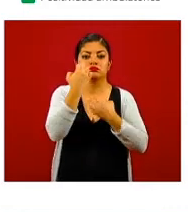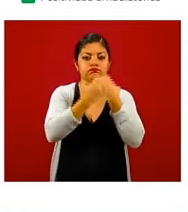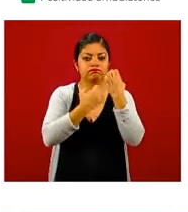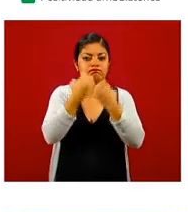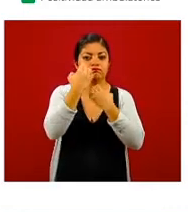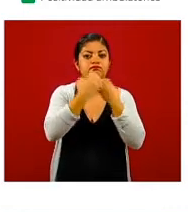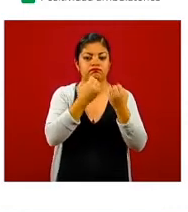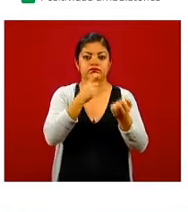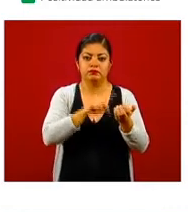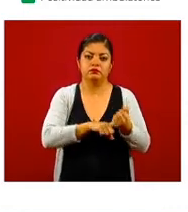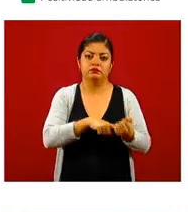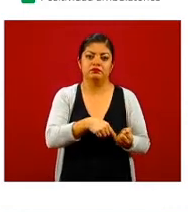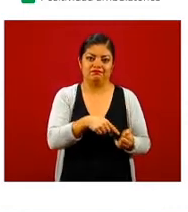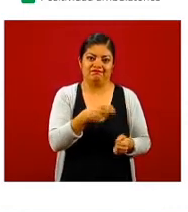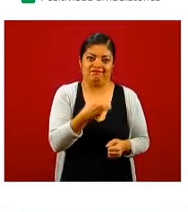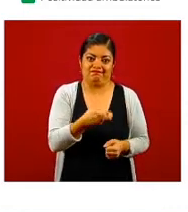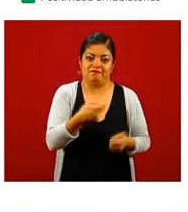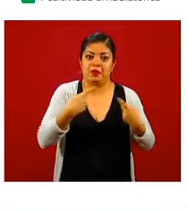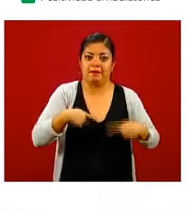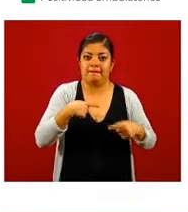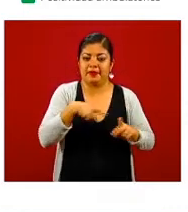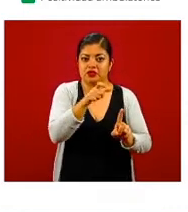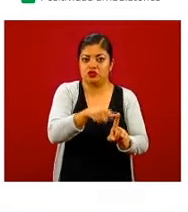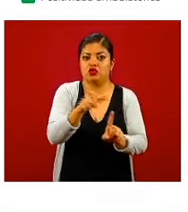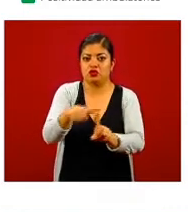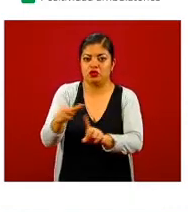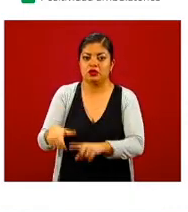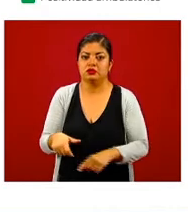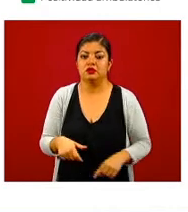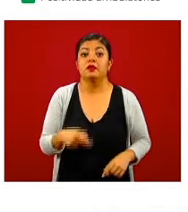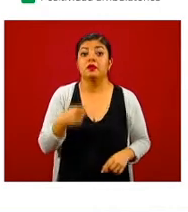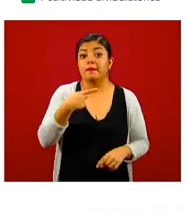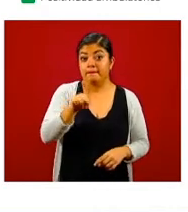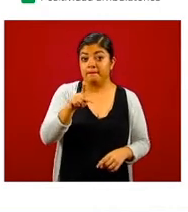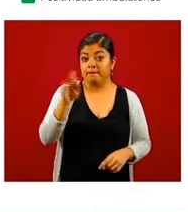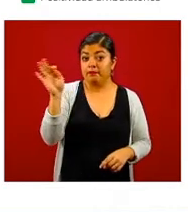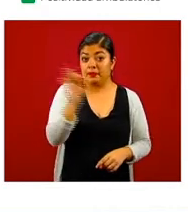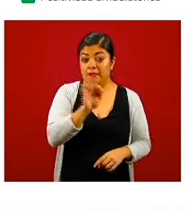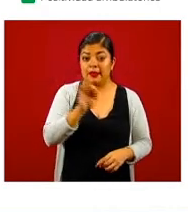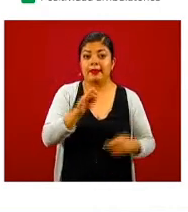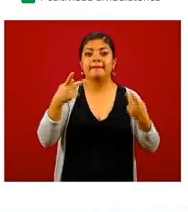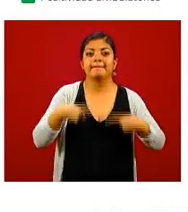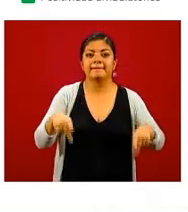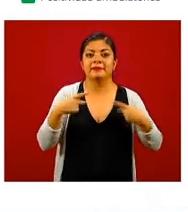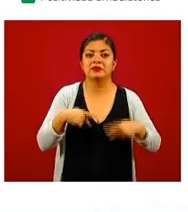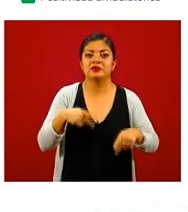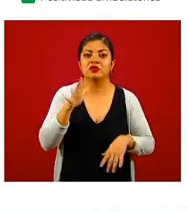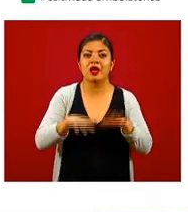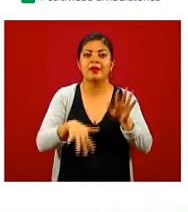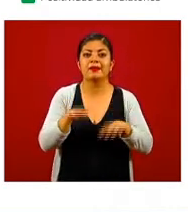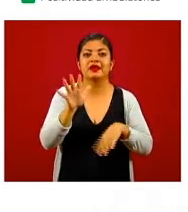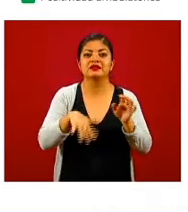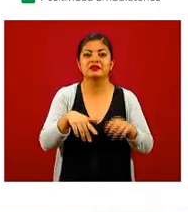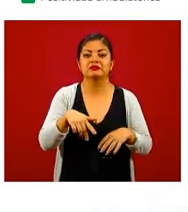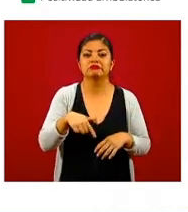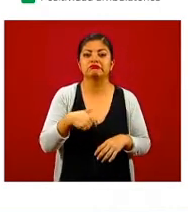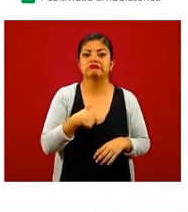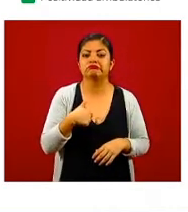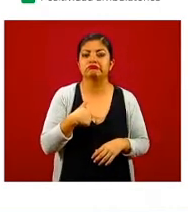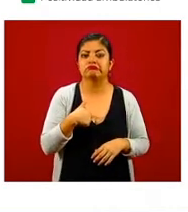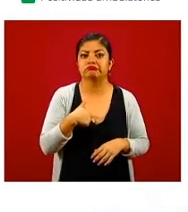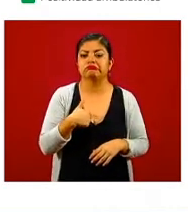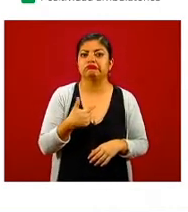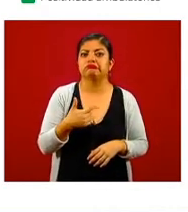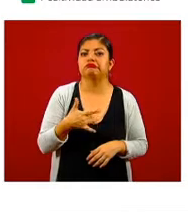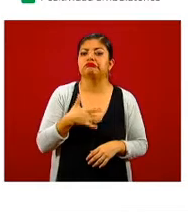this speaks to the sampling and surveillance that has gone on with these people. But it also tells us